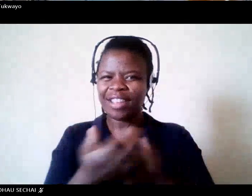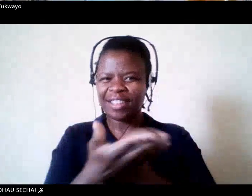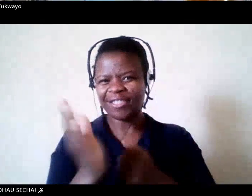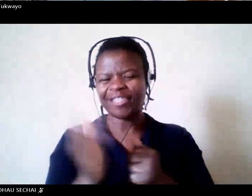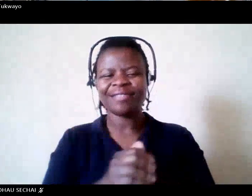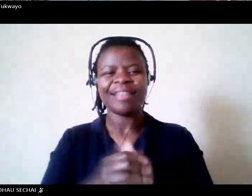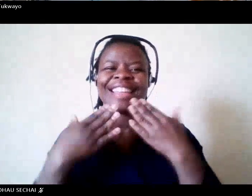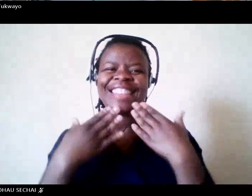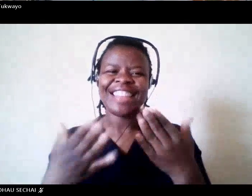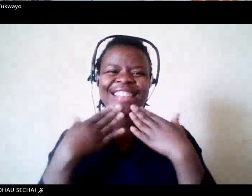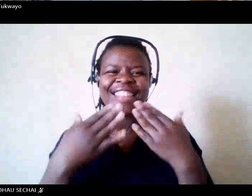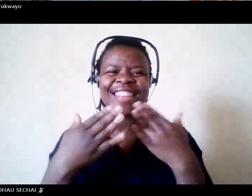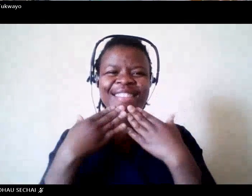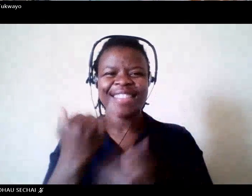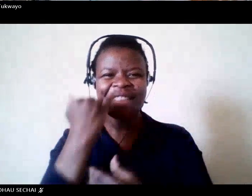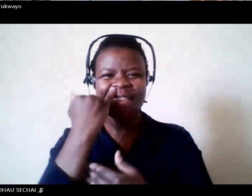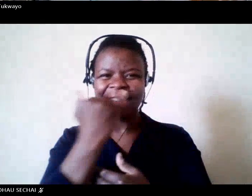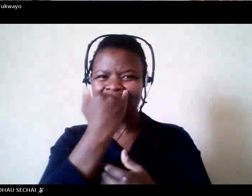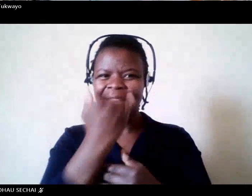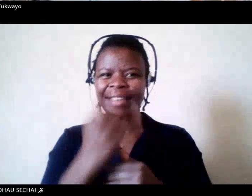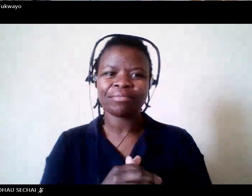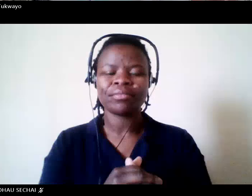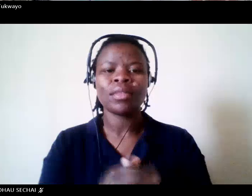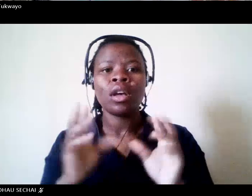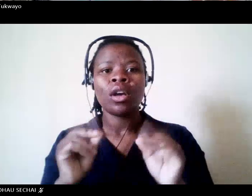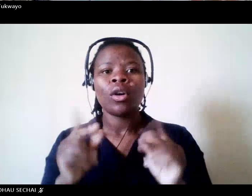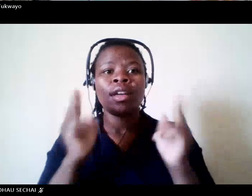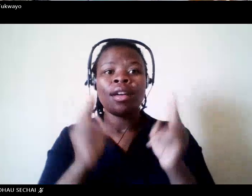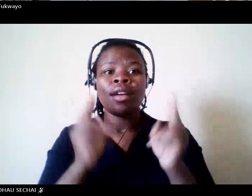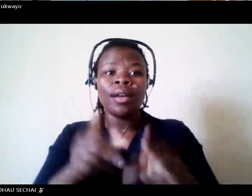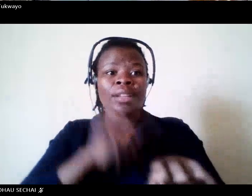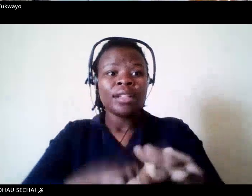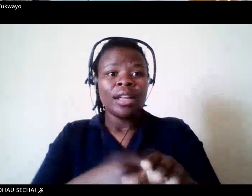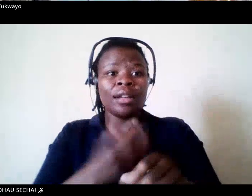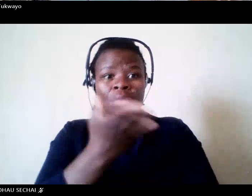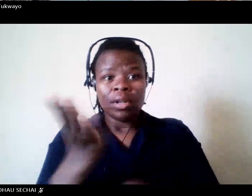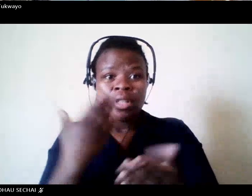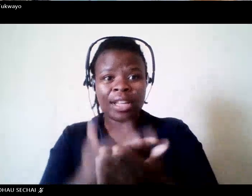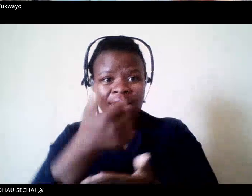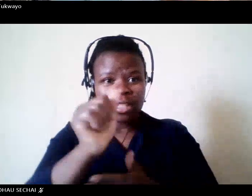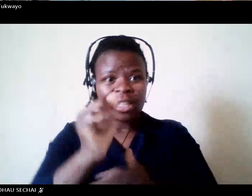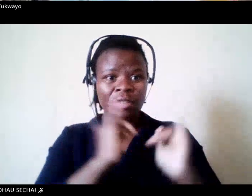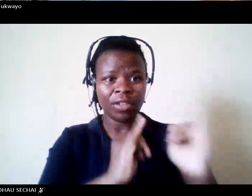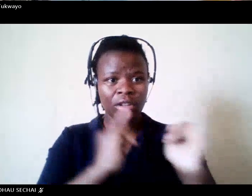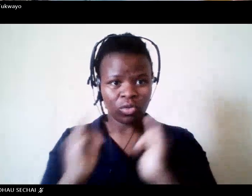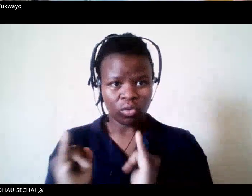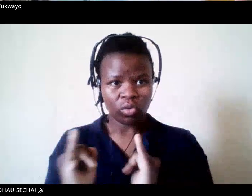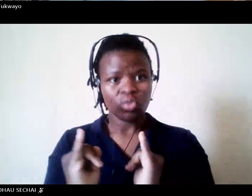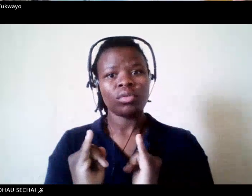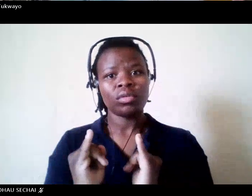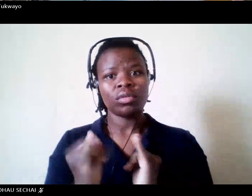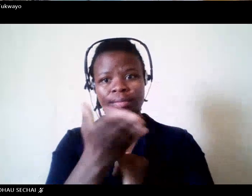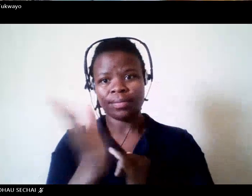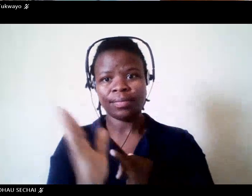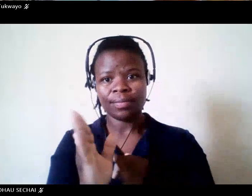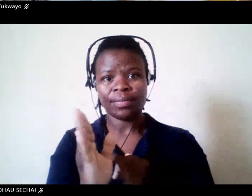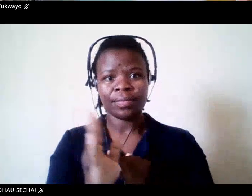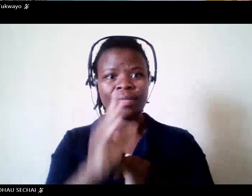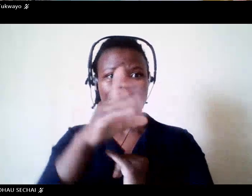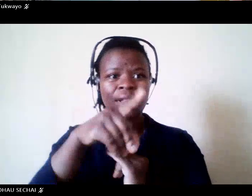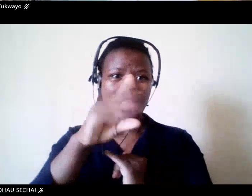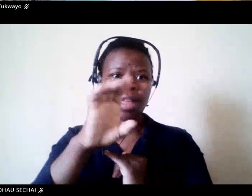EK. All right, people, now it's time for you guys to introduce yourselves to Pearl and Chantal, okay? So please,